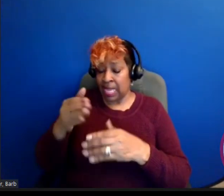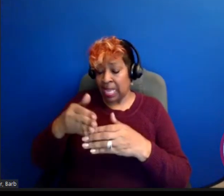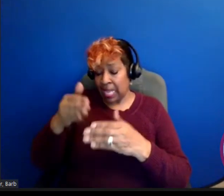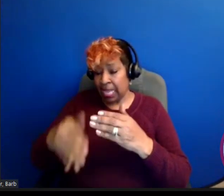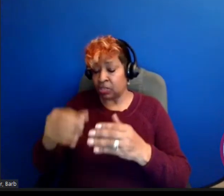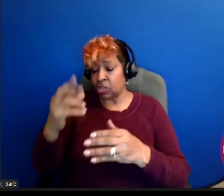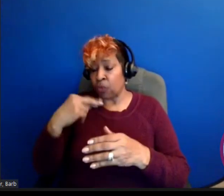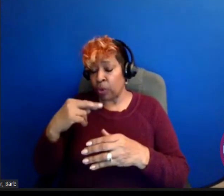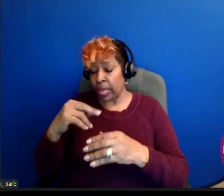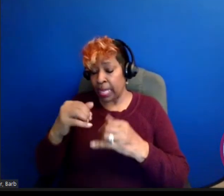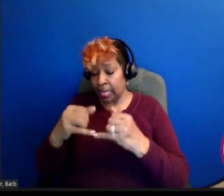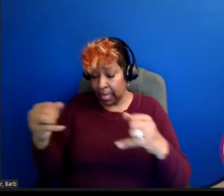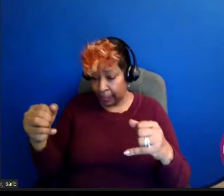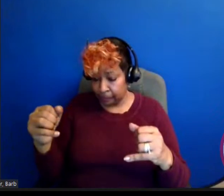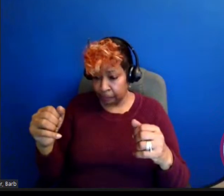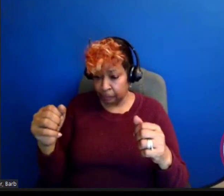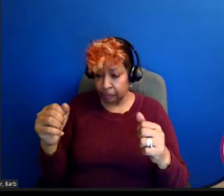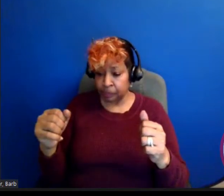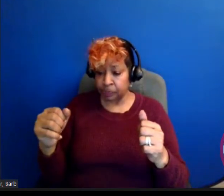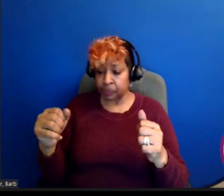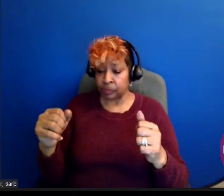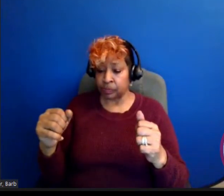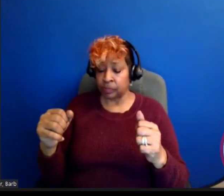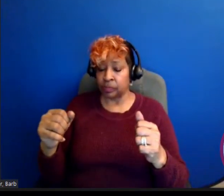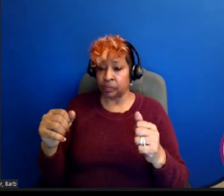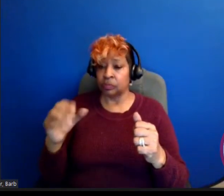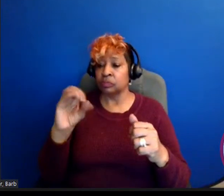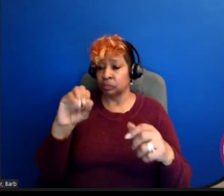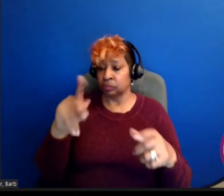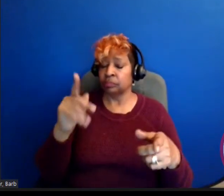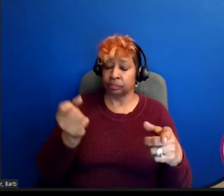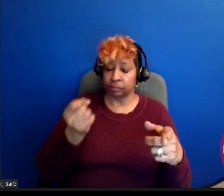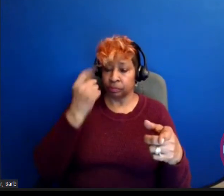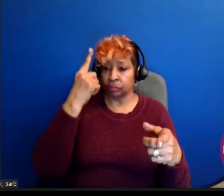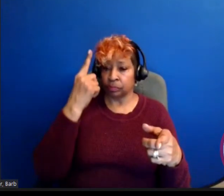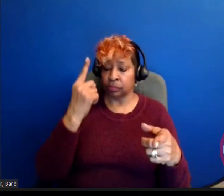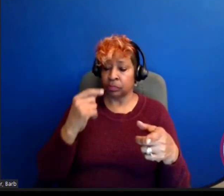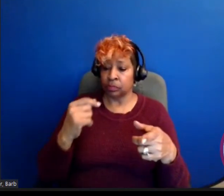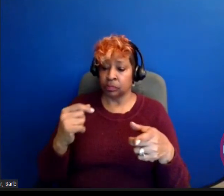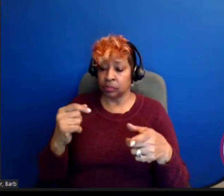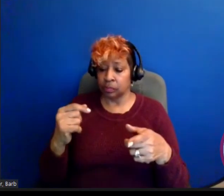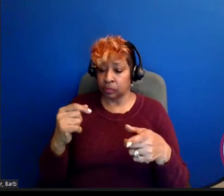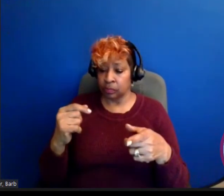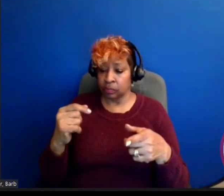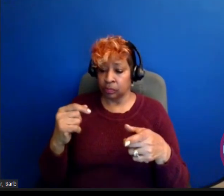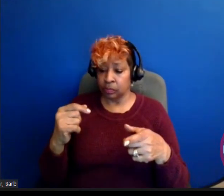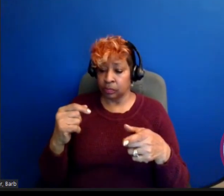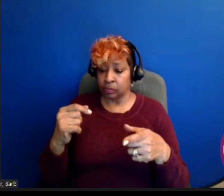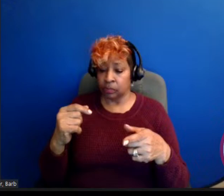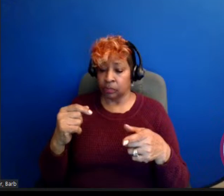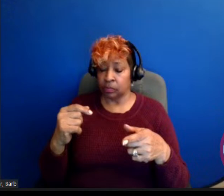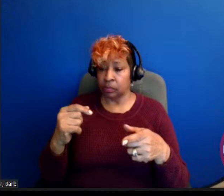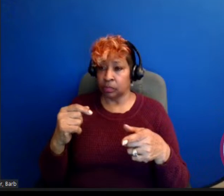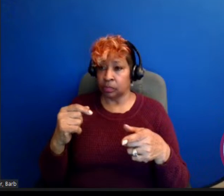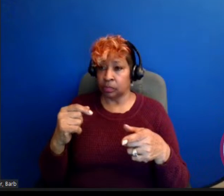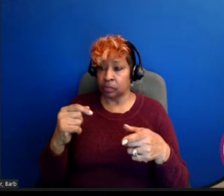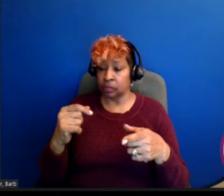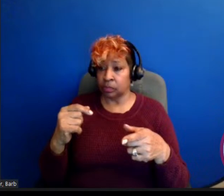you. Emmanuel Garcia. I have no questions, but in general, is there